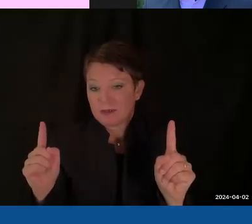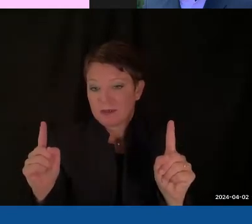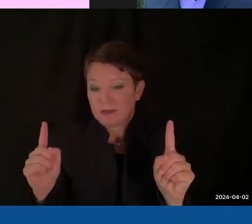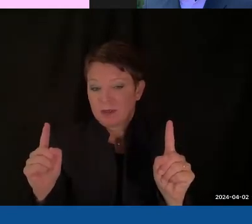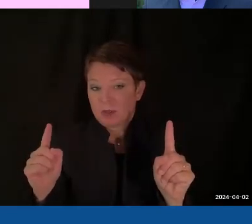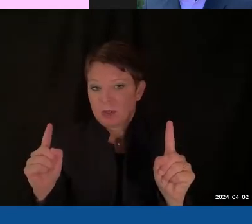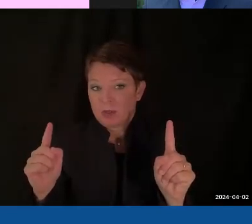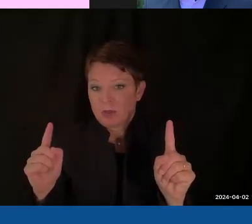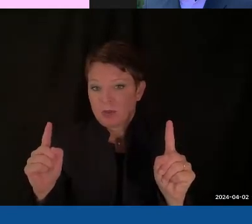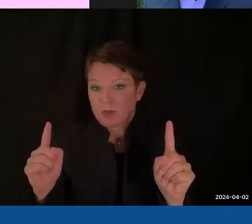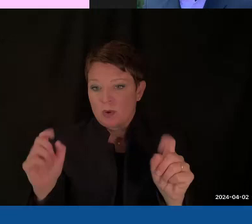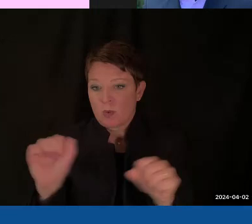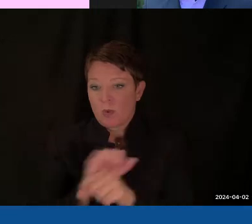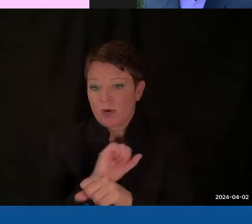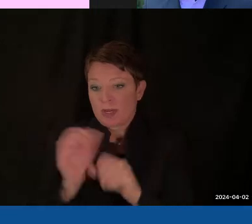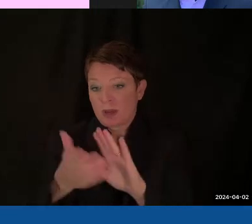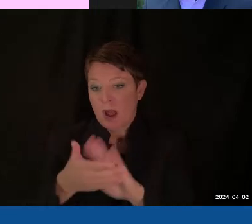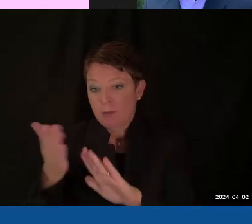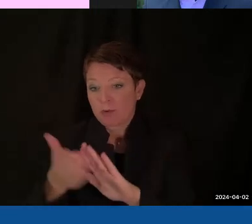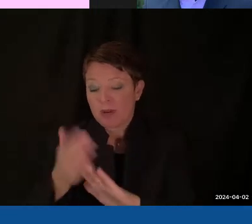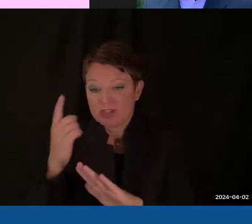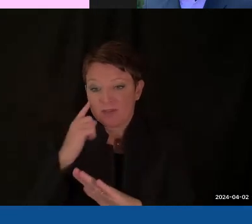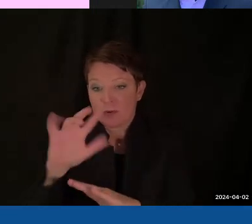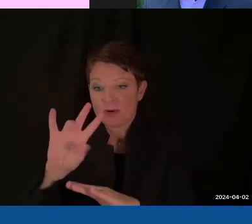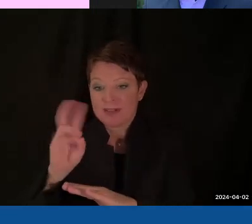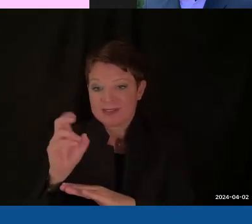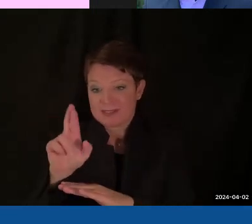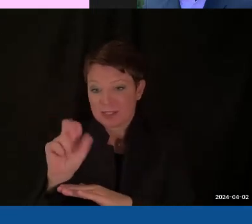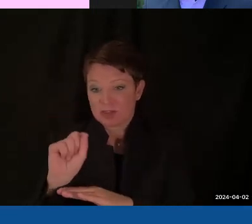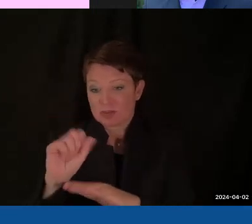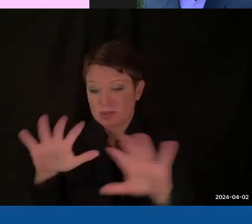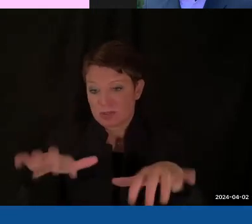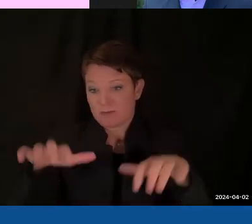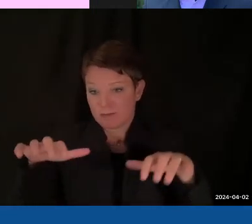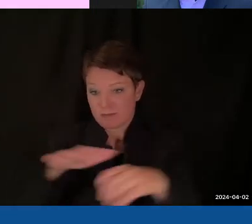working operation for the Sixers arena.